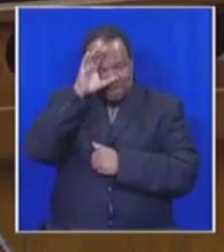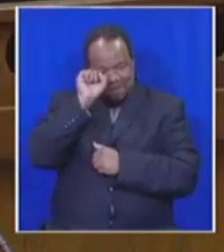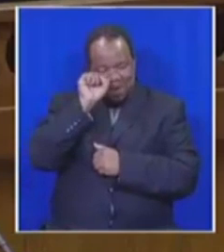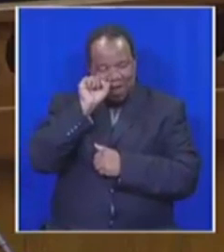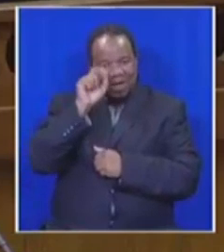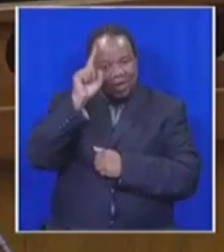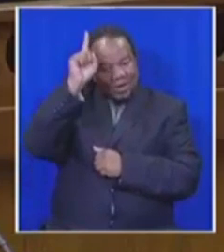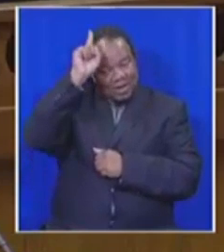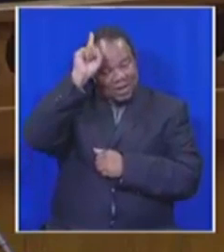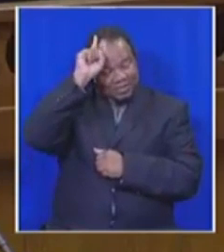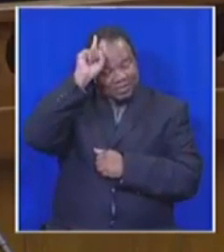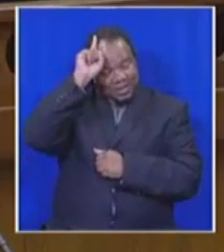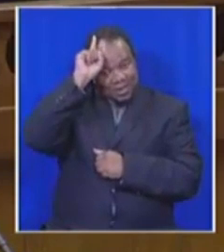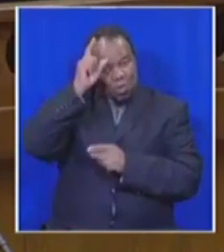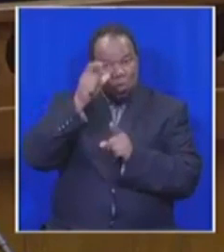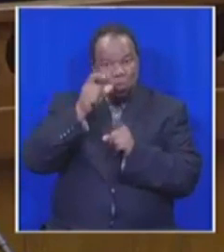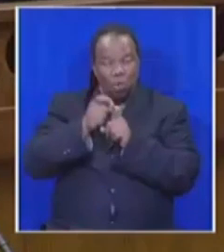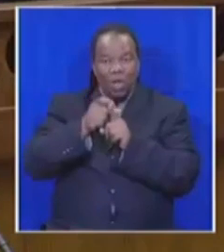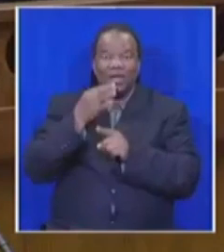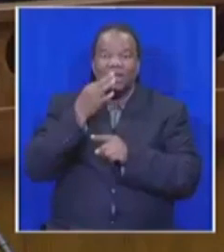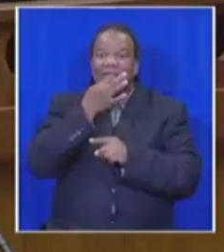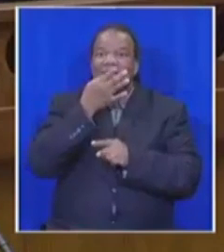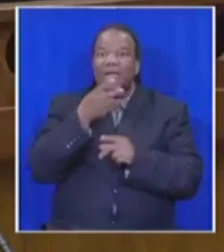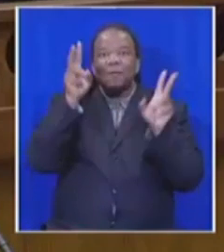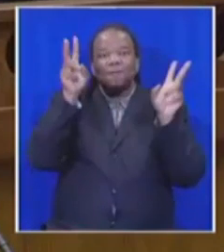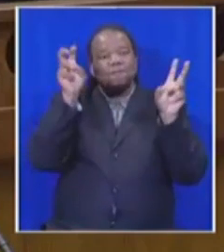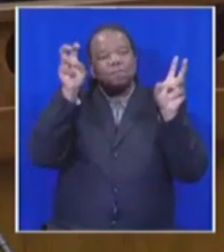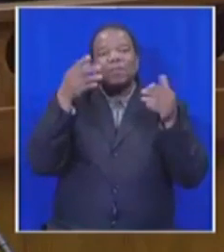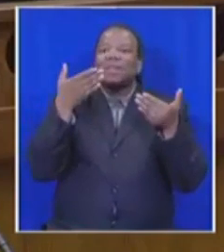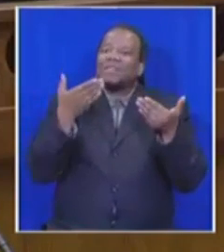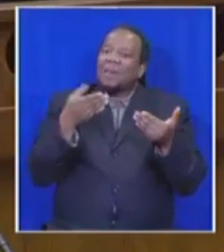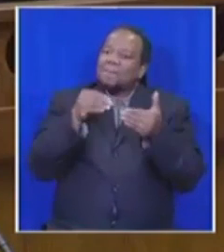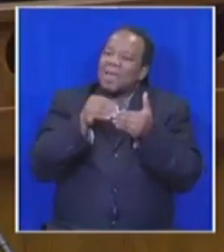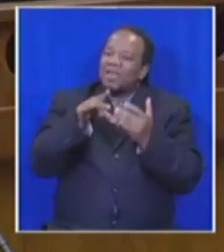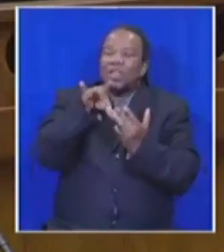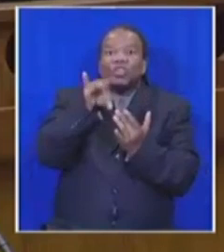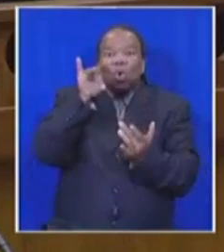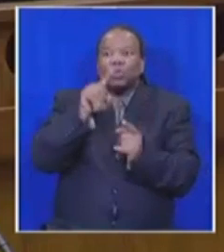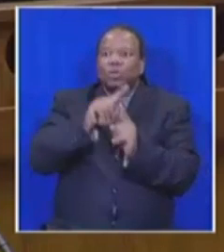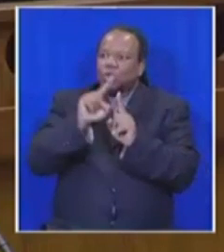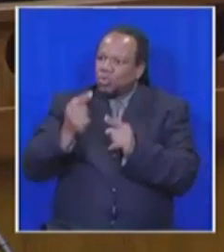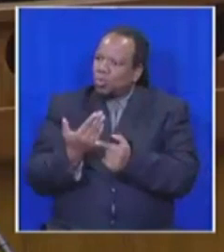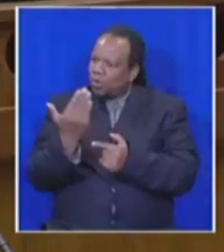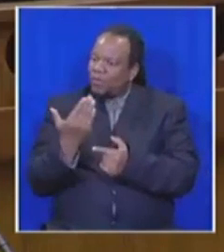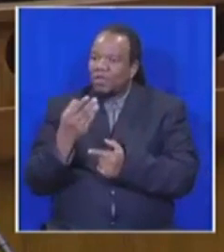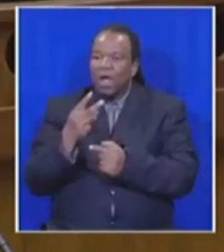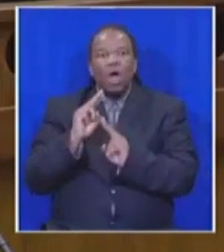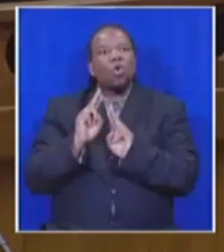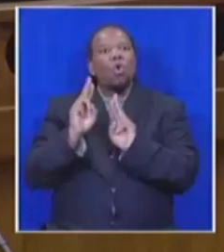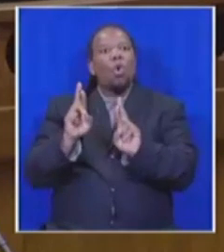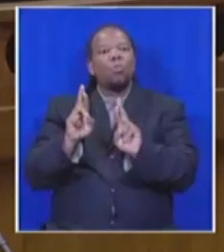said, "May our choices reflect our hopes, not our